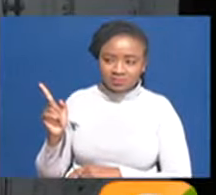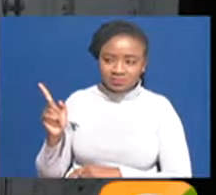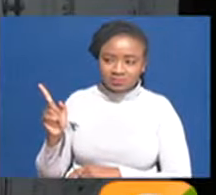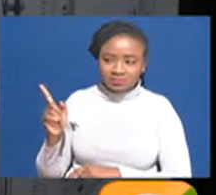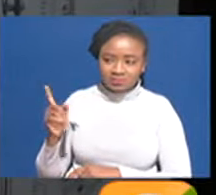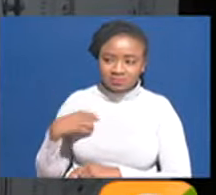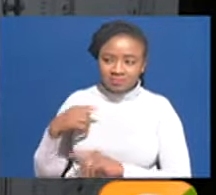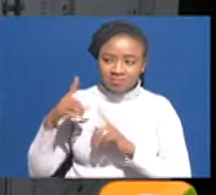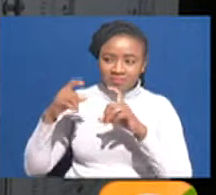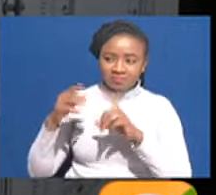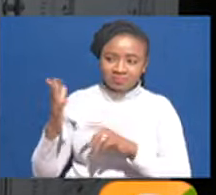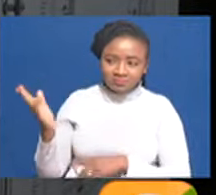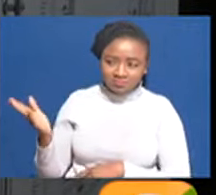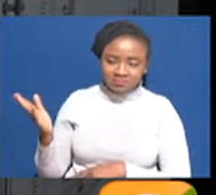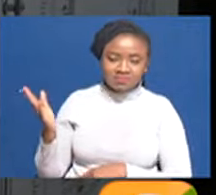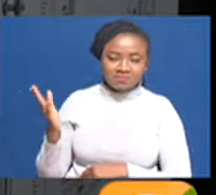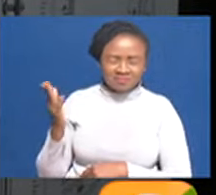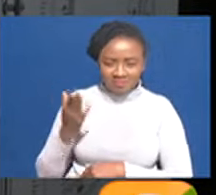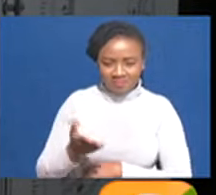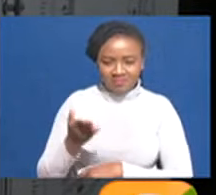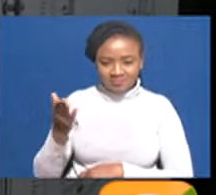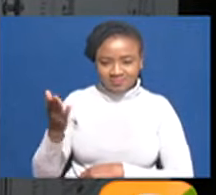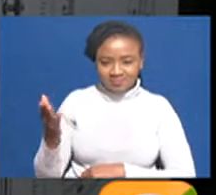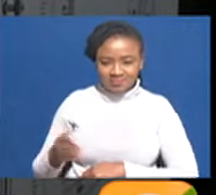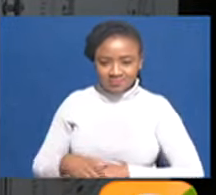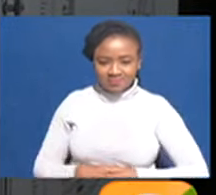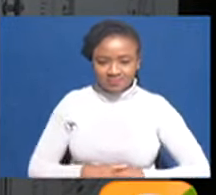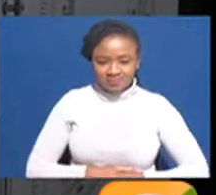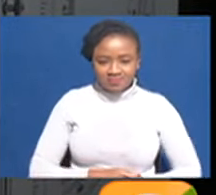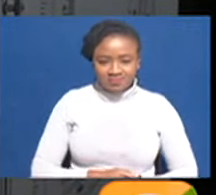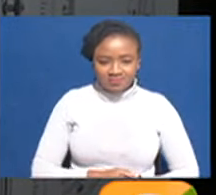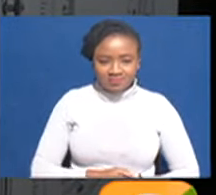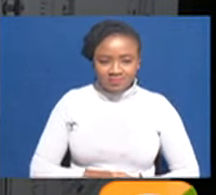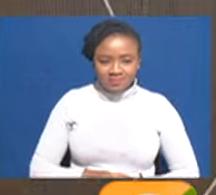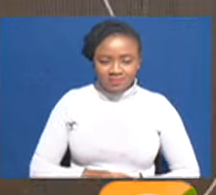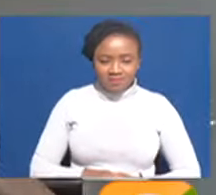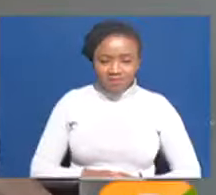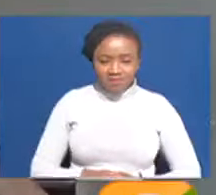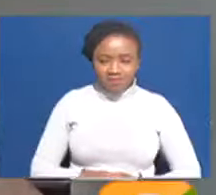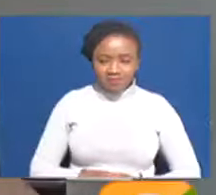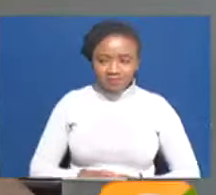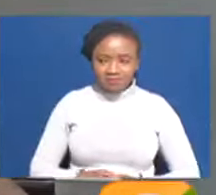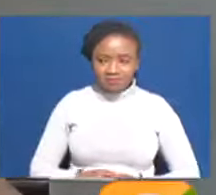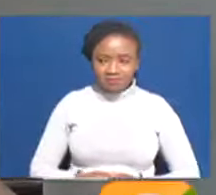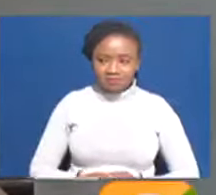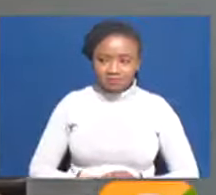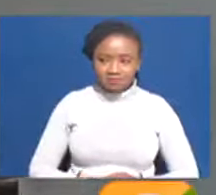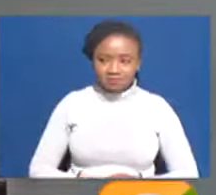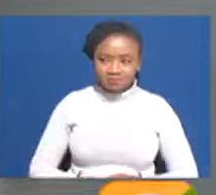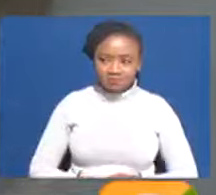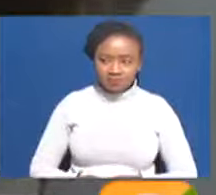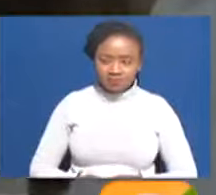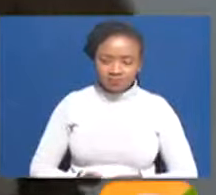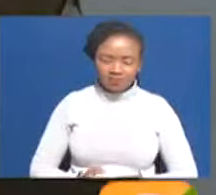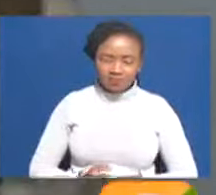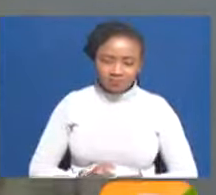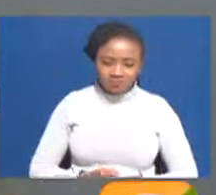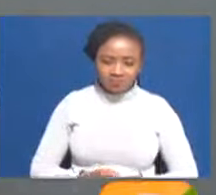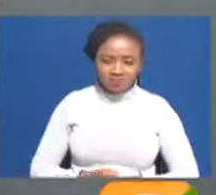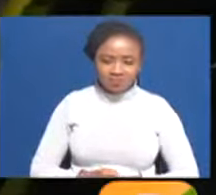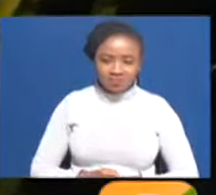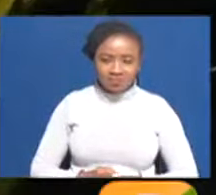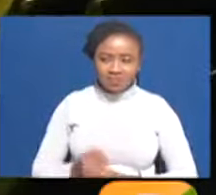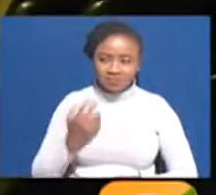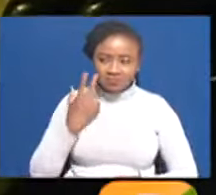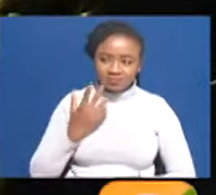of protractors, rulers, compasses, divers, and set squares. Once you sit down, the